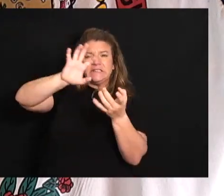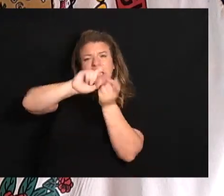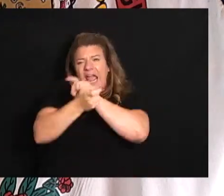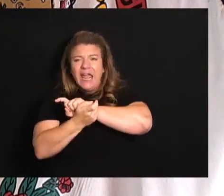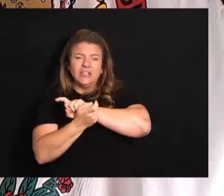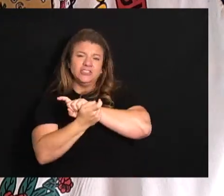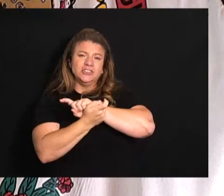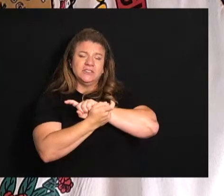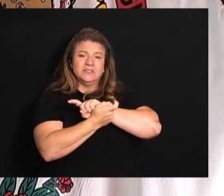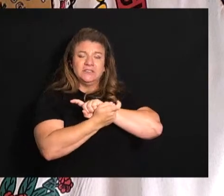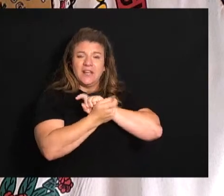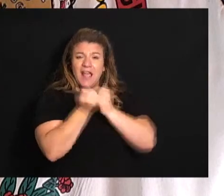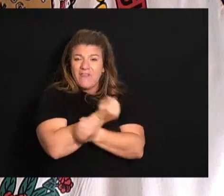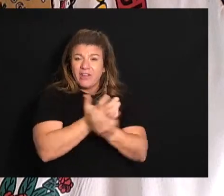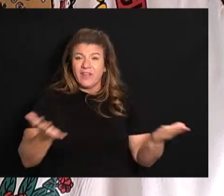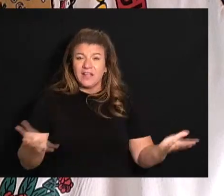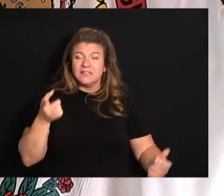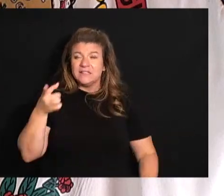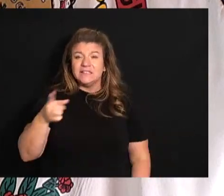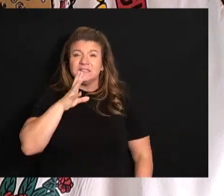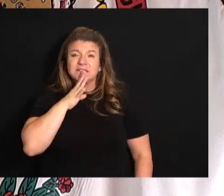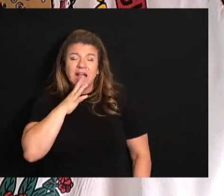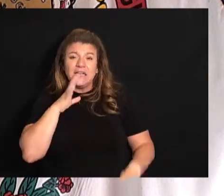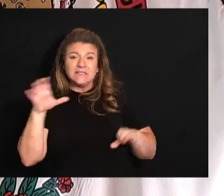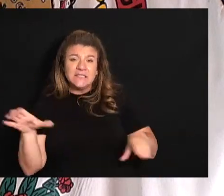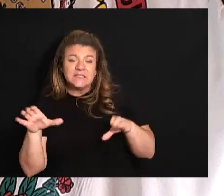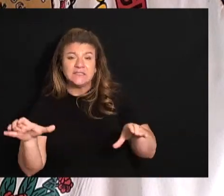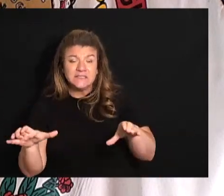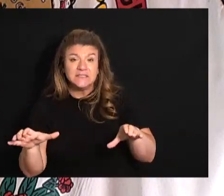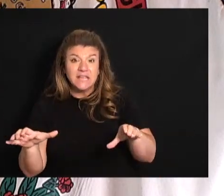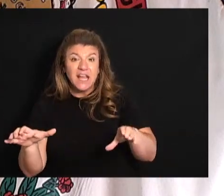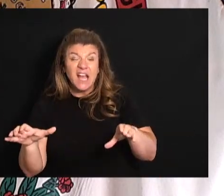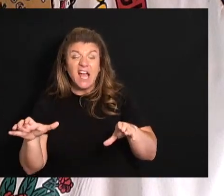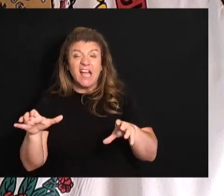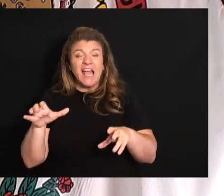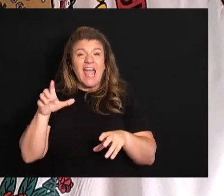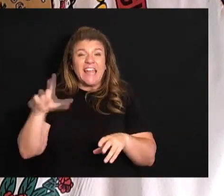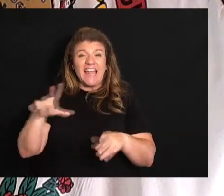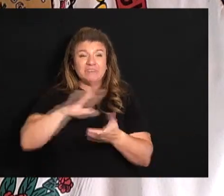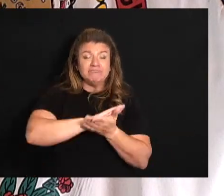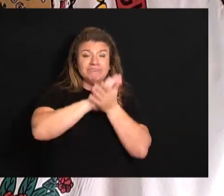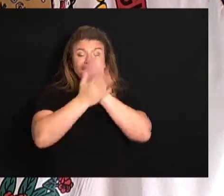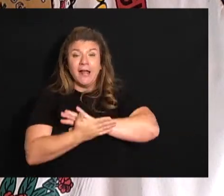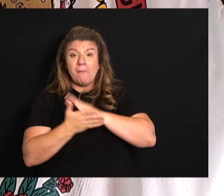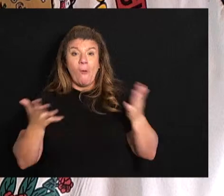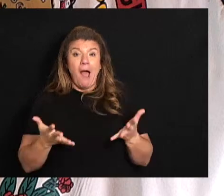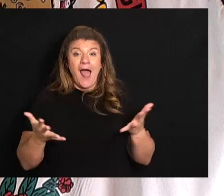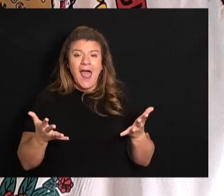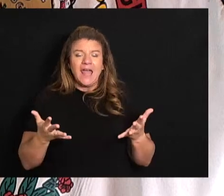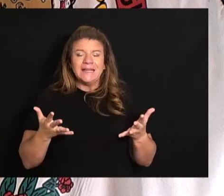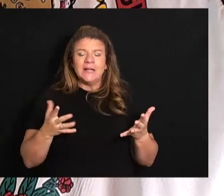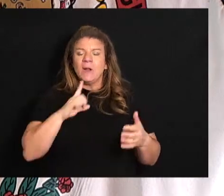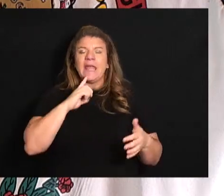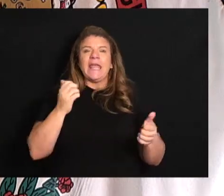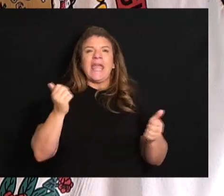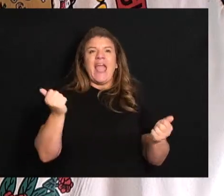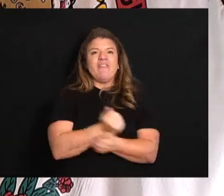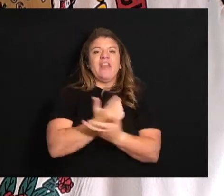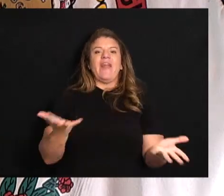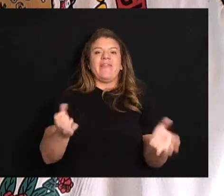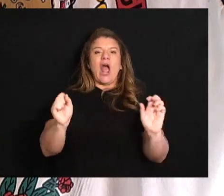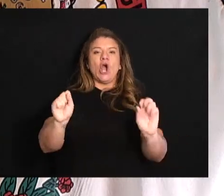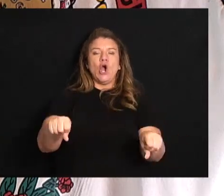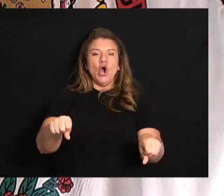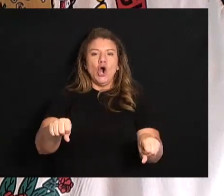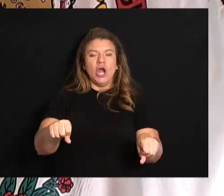it and just make it into anything that it could possibly be, other than